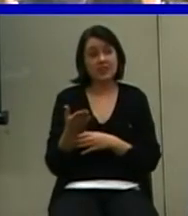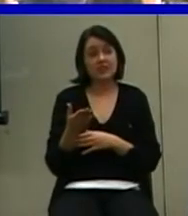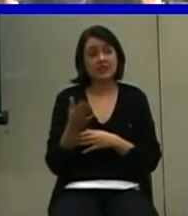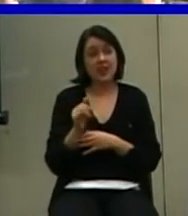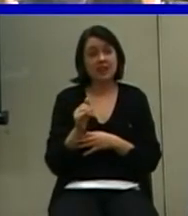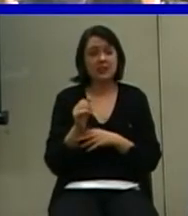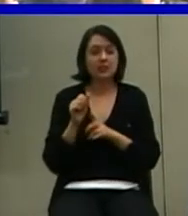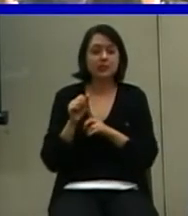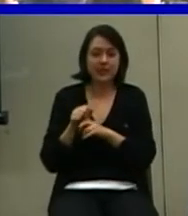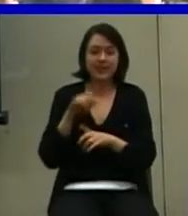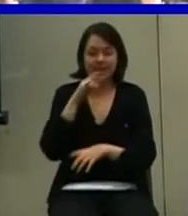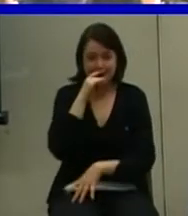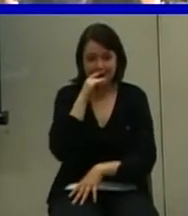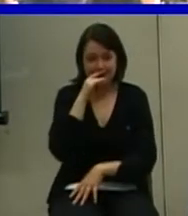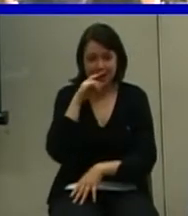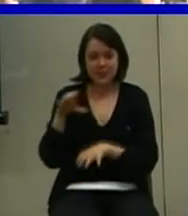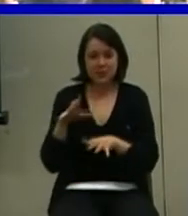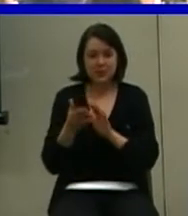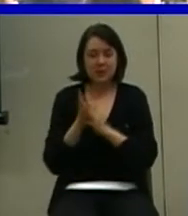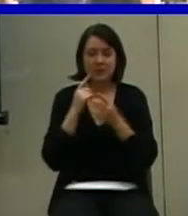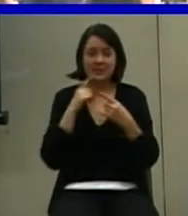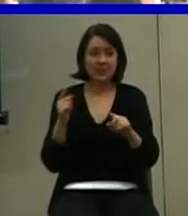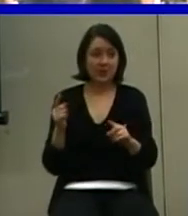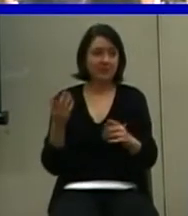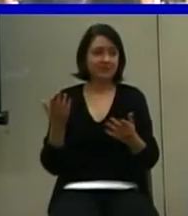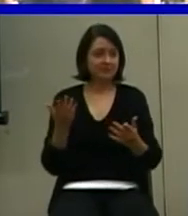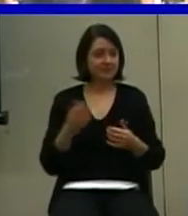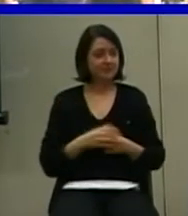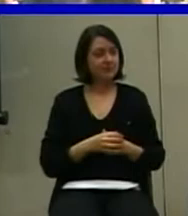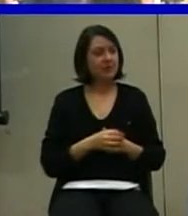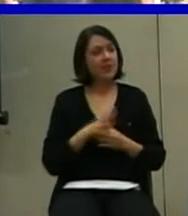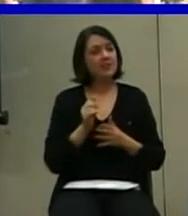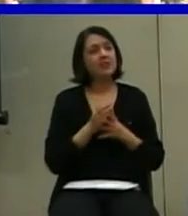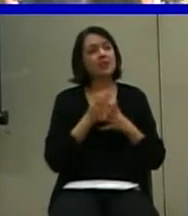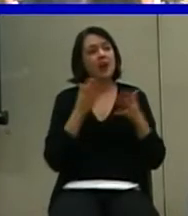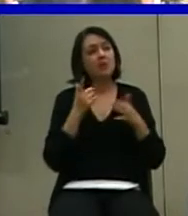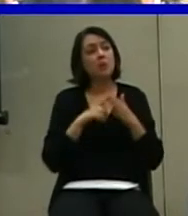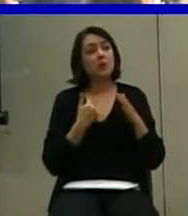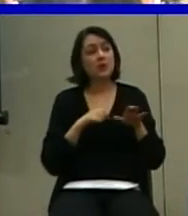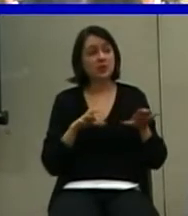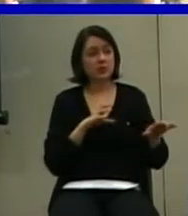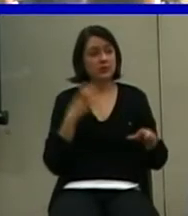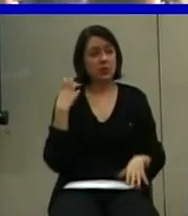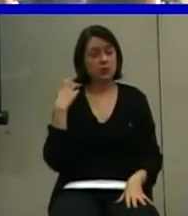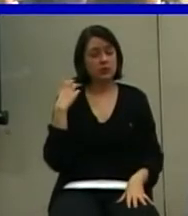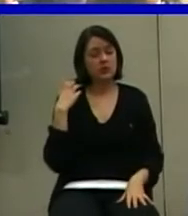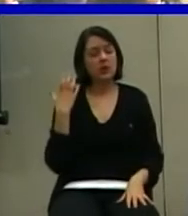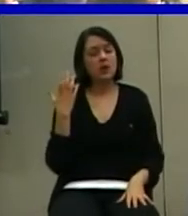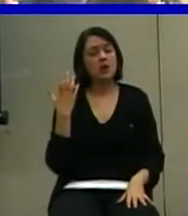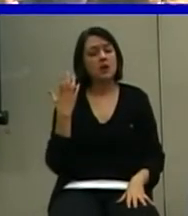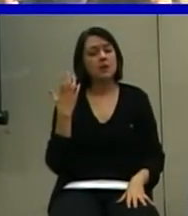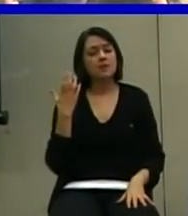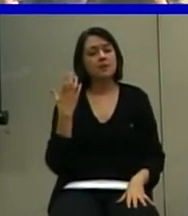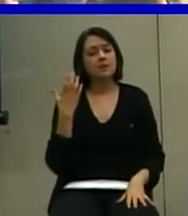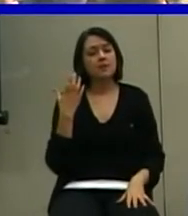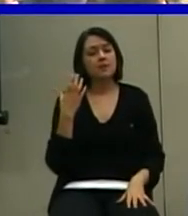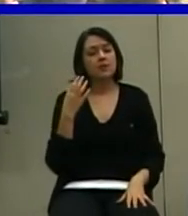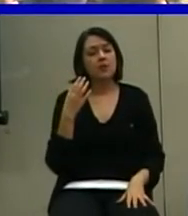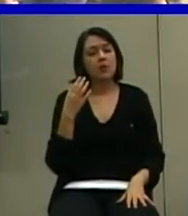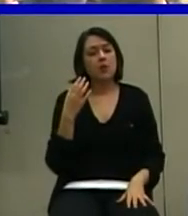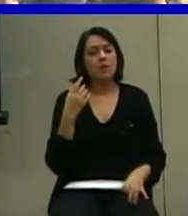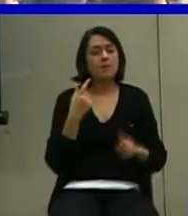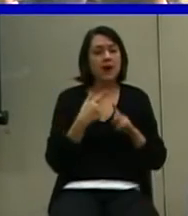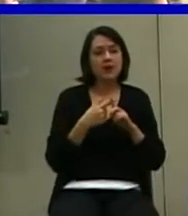that trick kids into being successful? That's a lot of what we do as coaches. Or, George the guy calls it